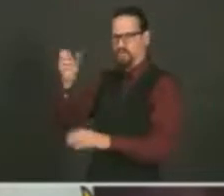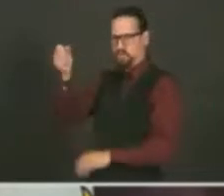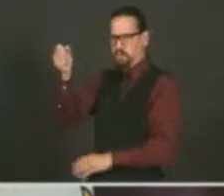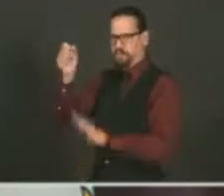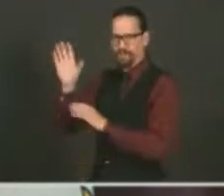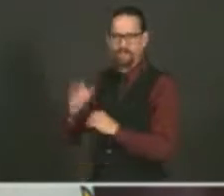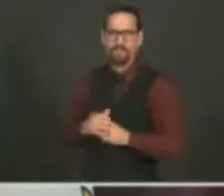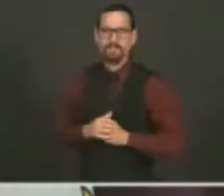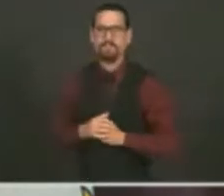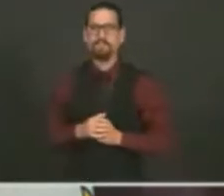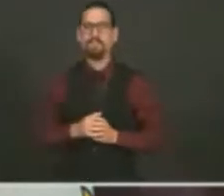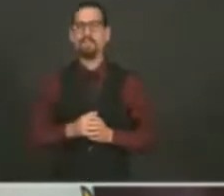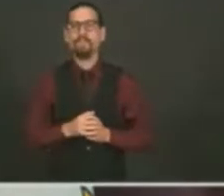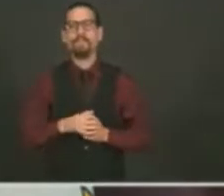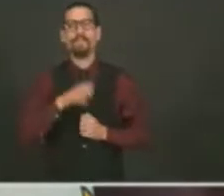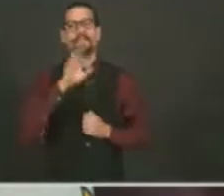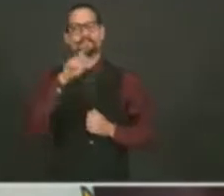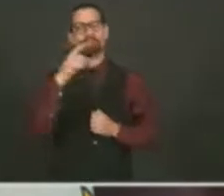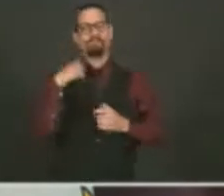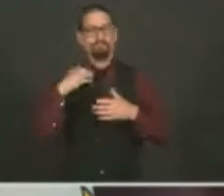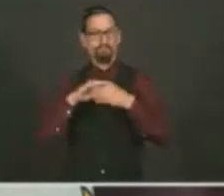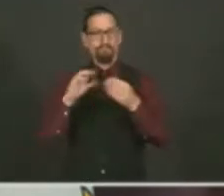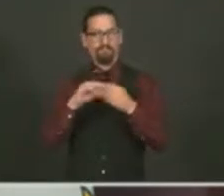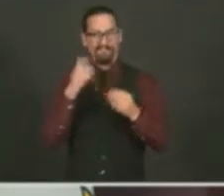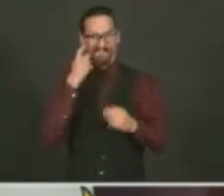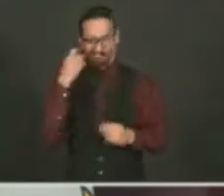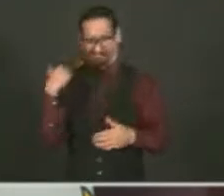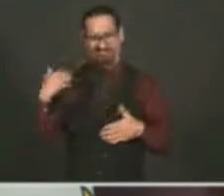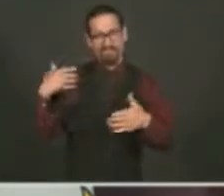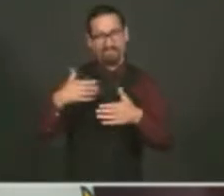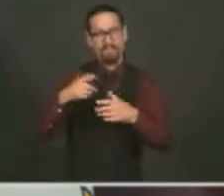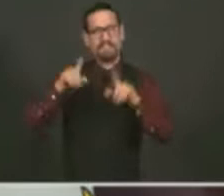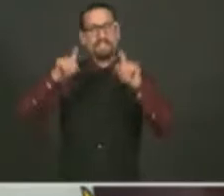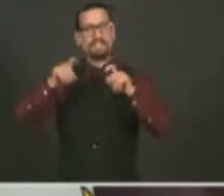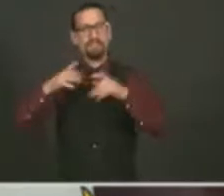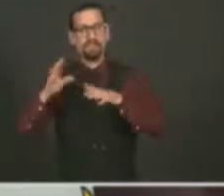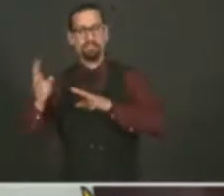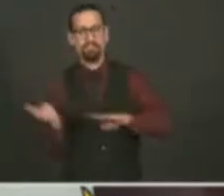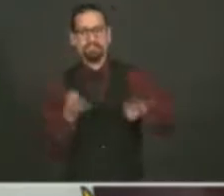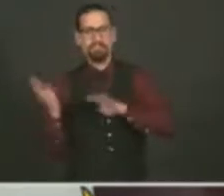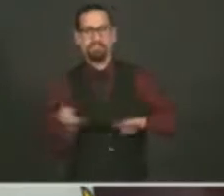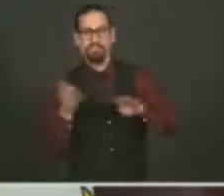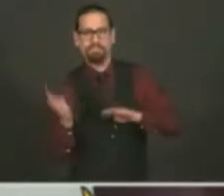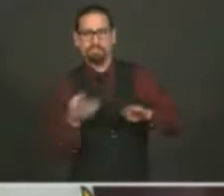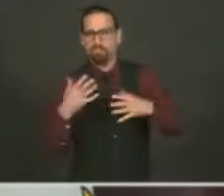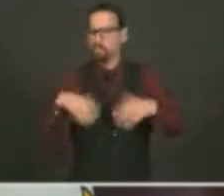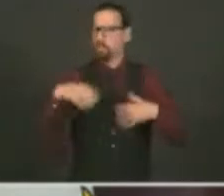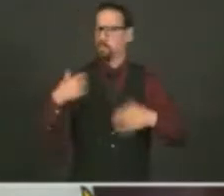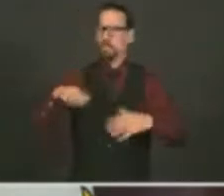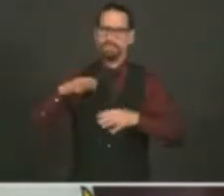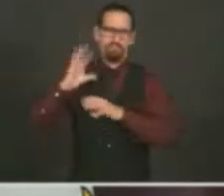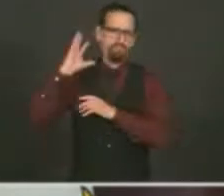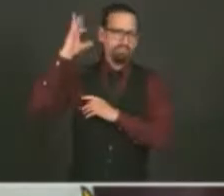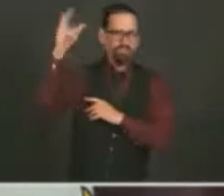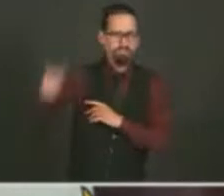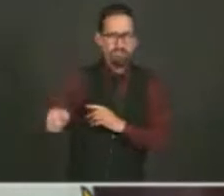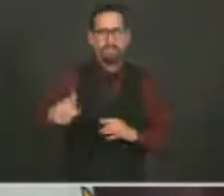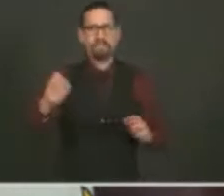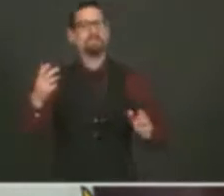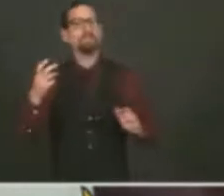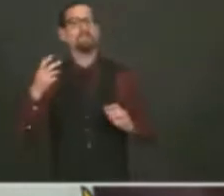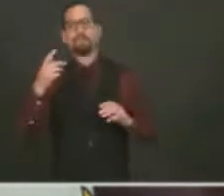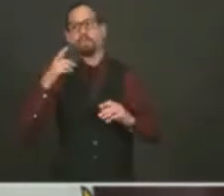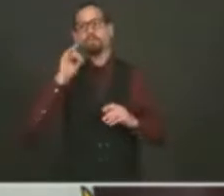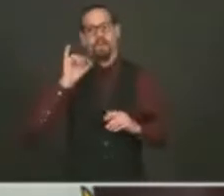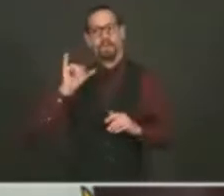as I've said before, we've been testing a lot recently, and that's why you also see on that we've gone above the